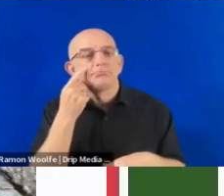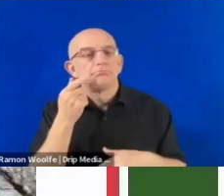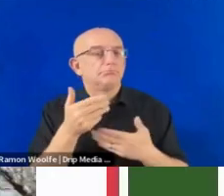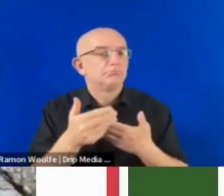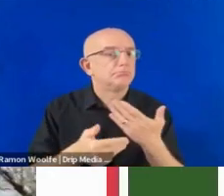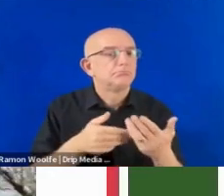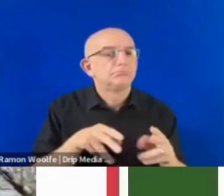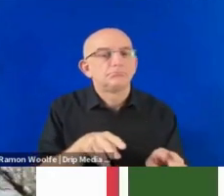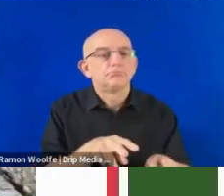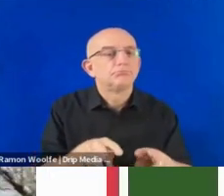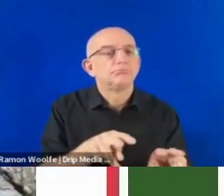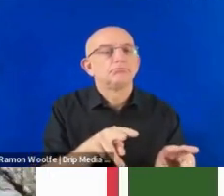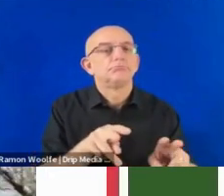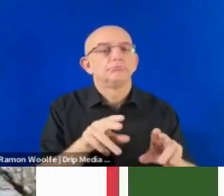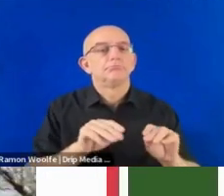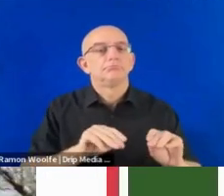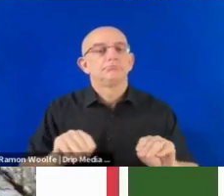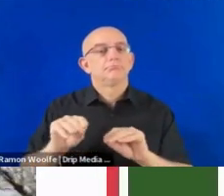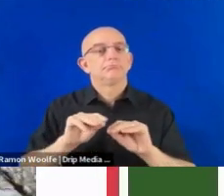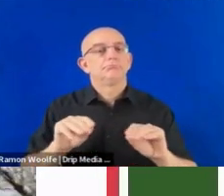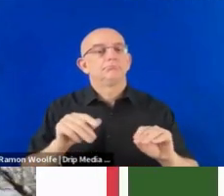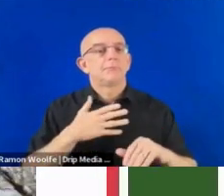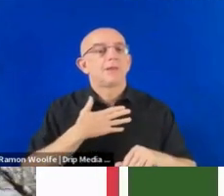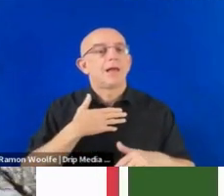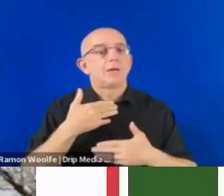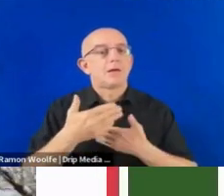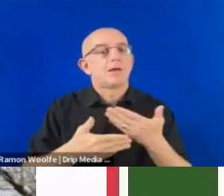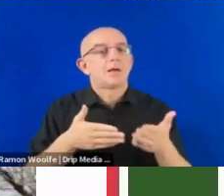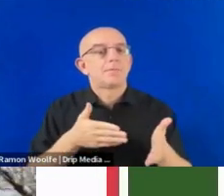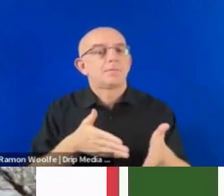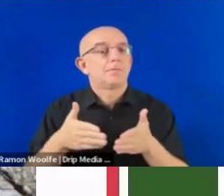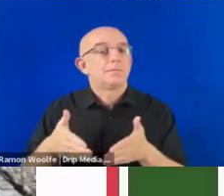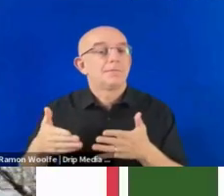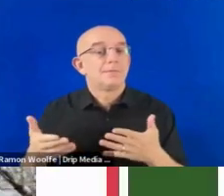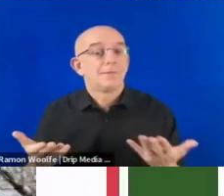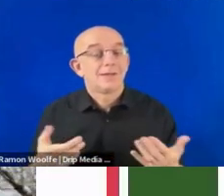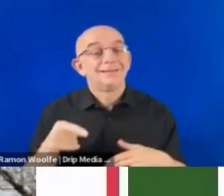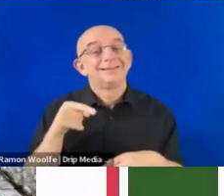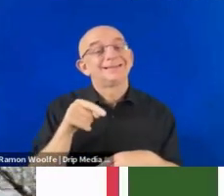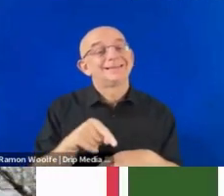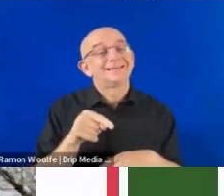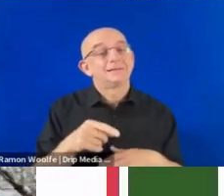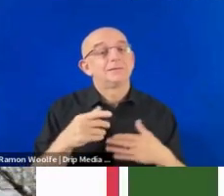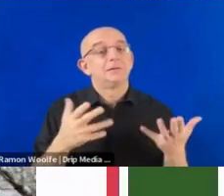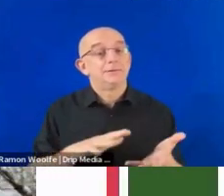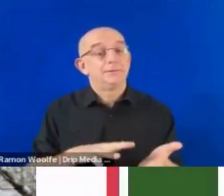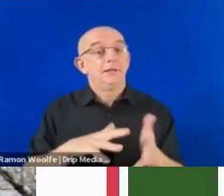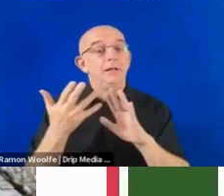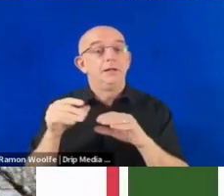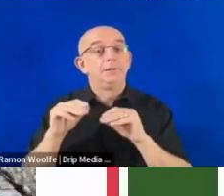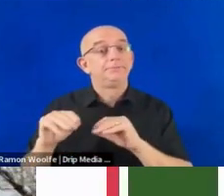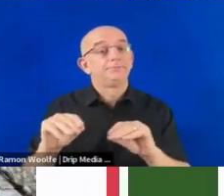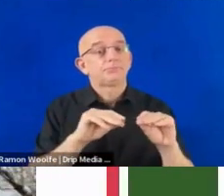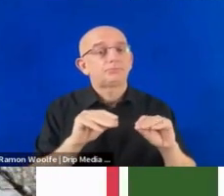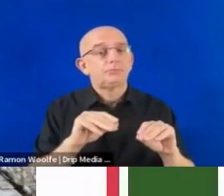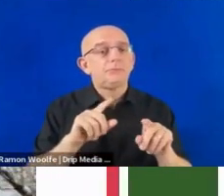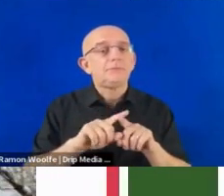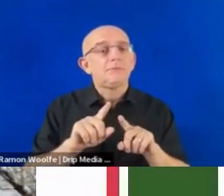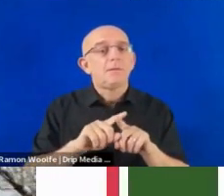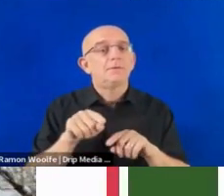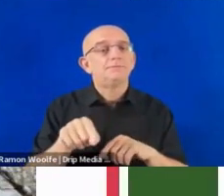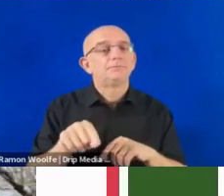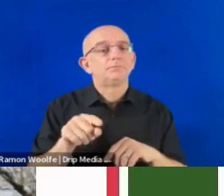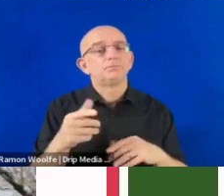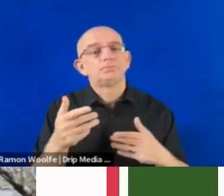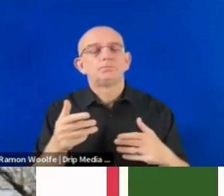teaching methodology. So the Transform trainings are not sessions of